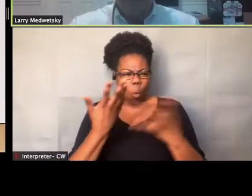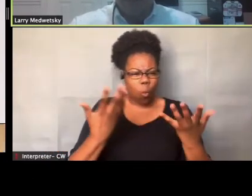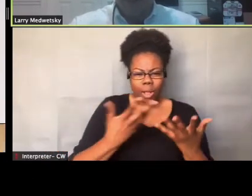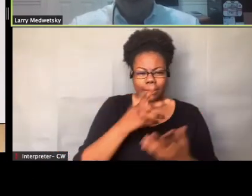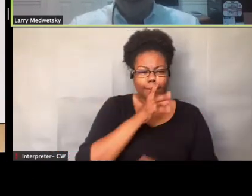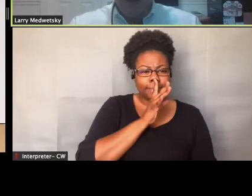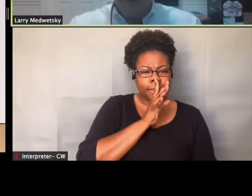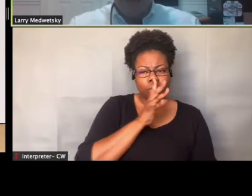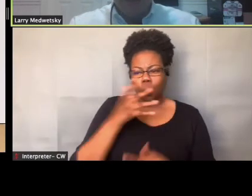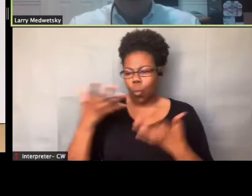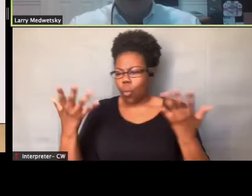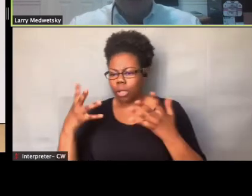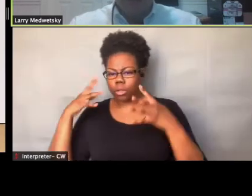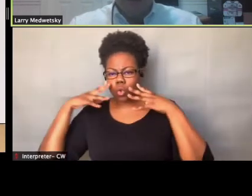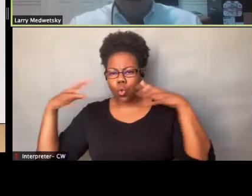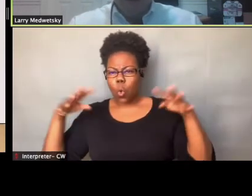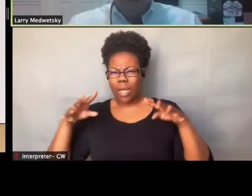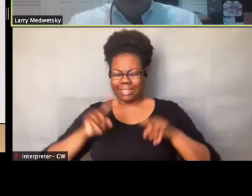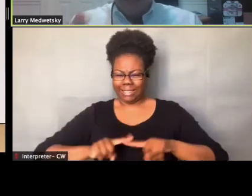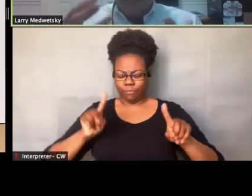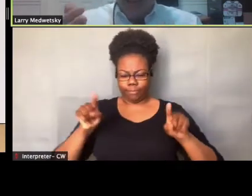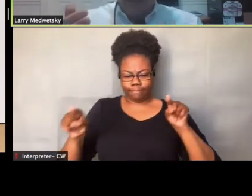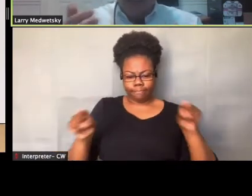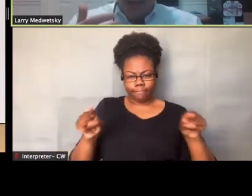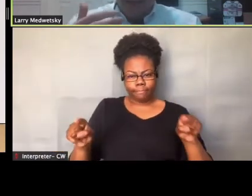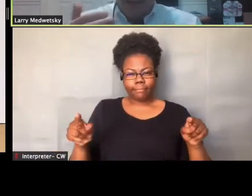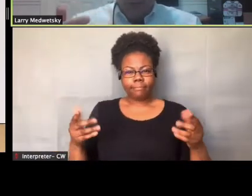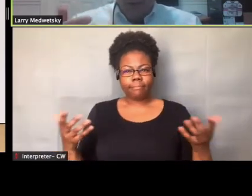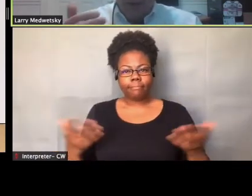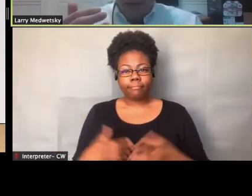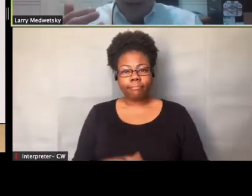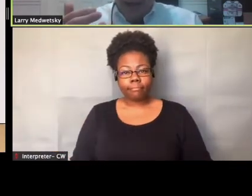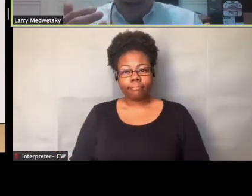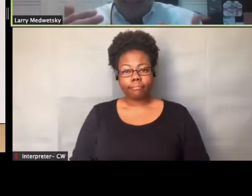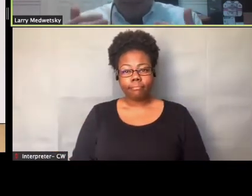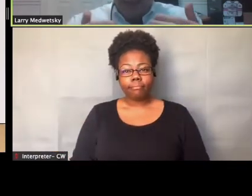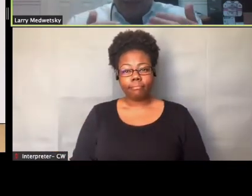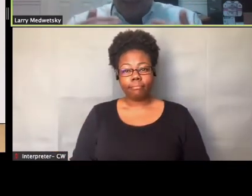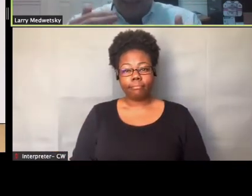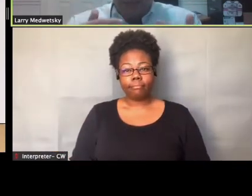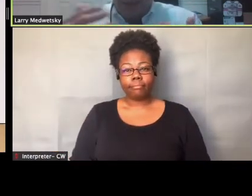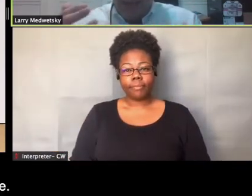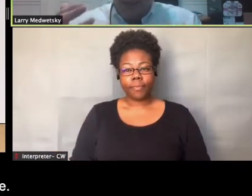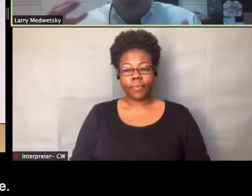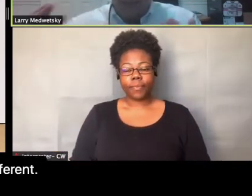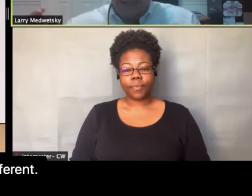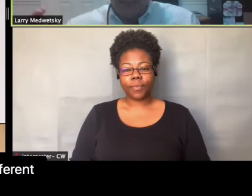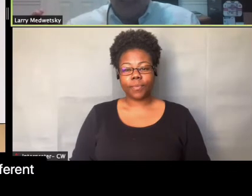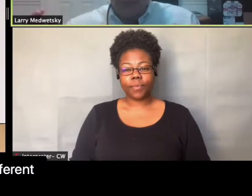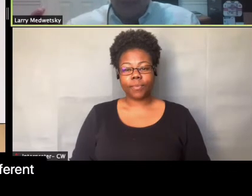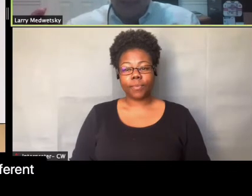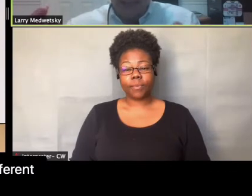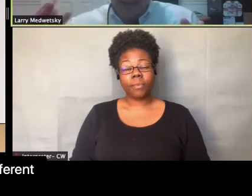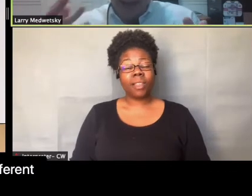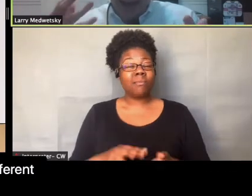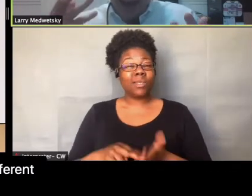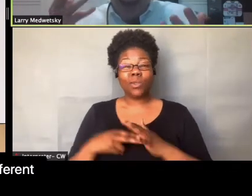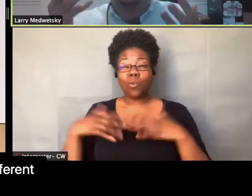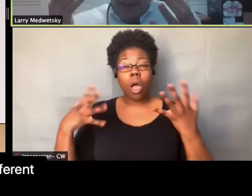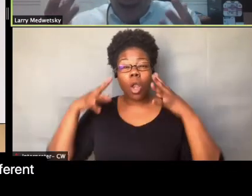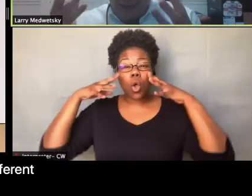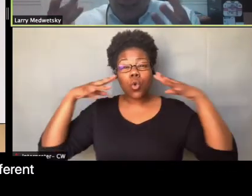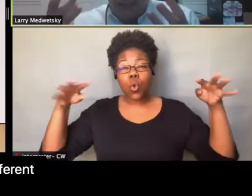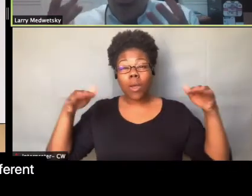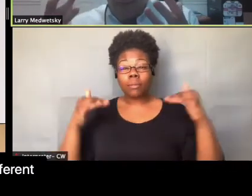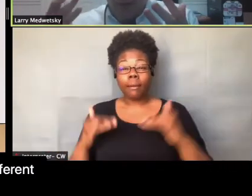noise. That is, sound is not equally, and speech has different characteristics of noise.